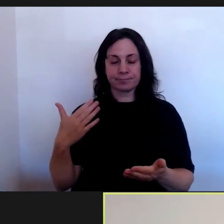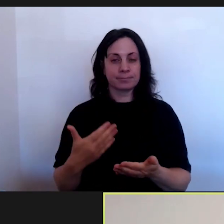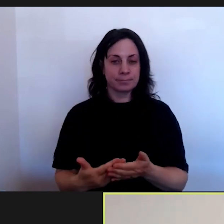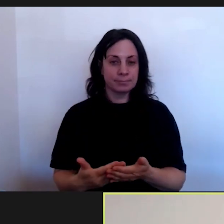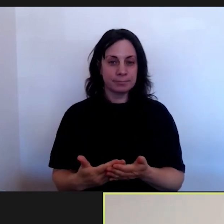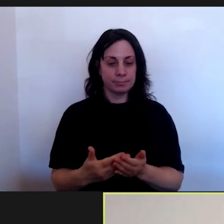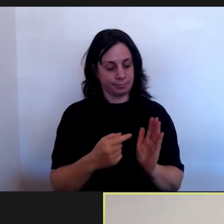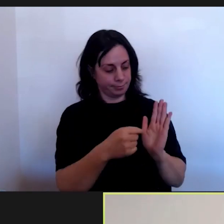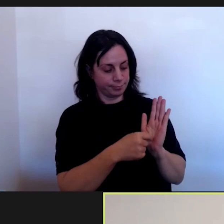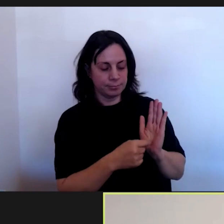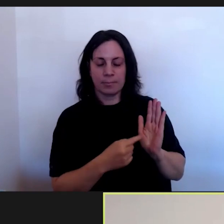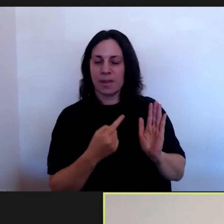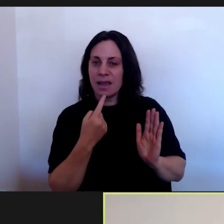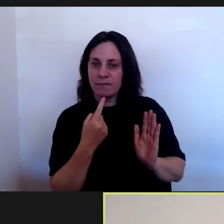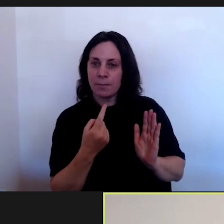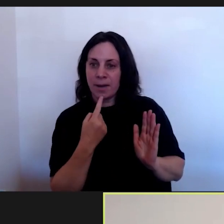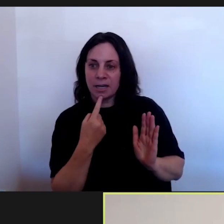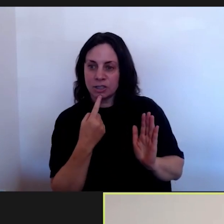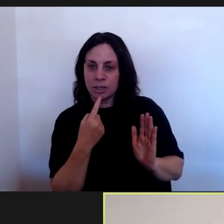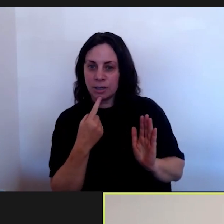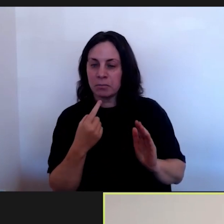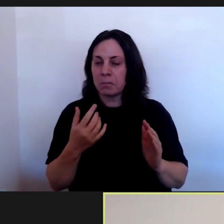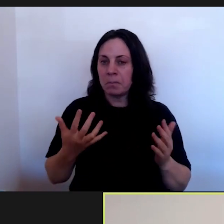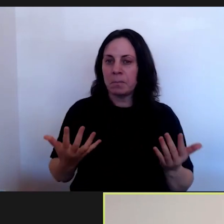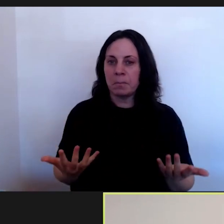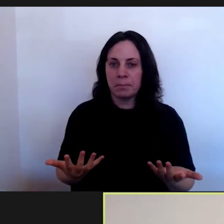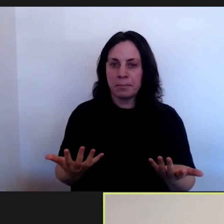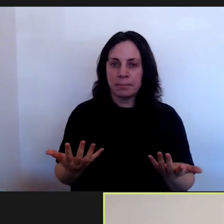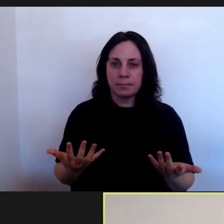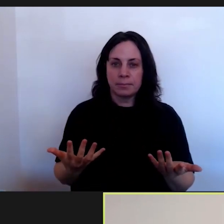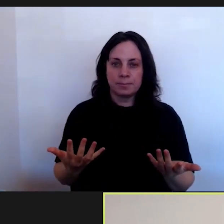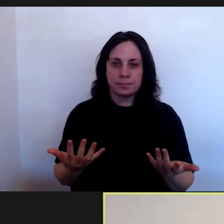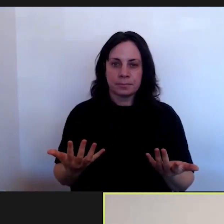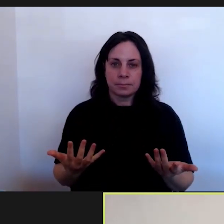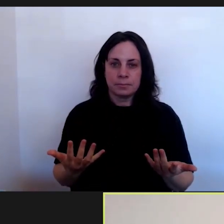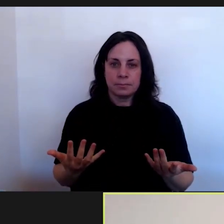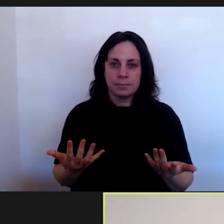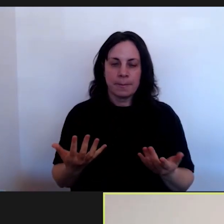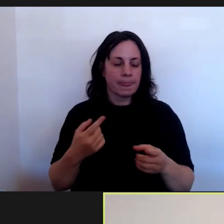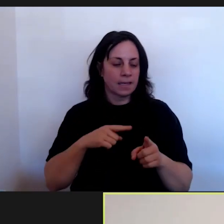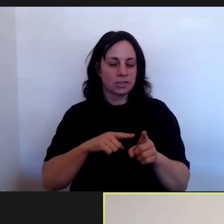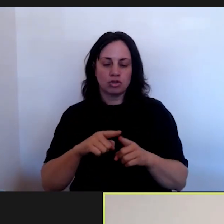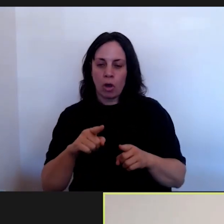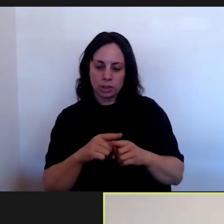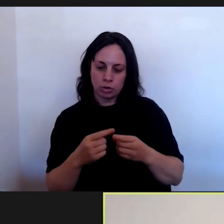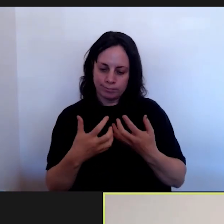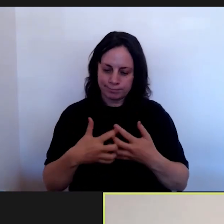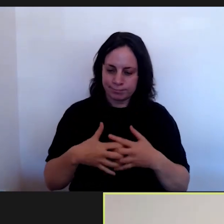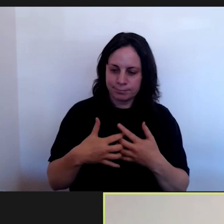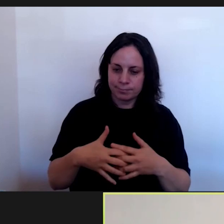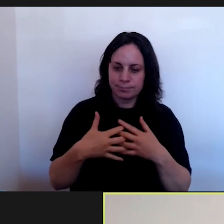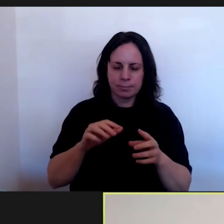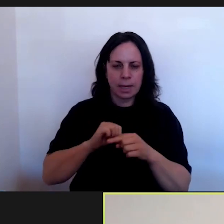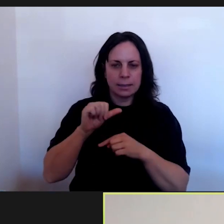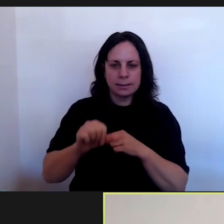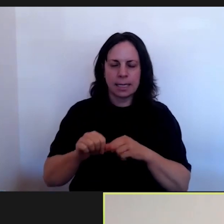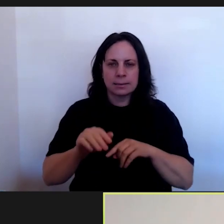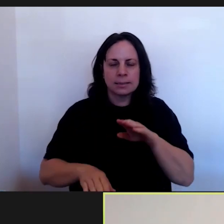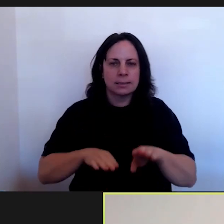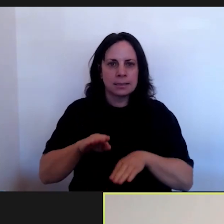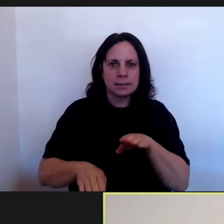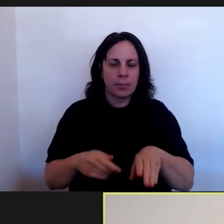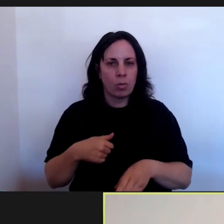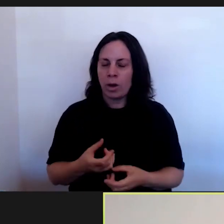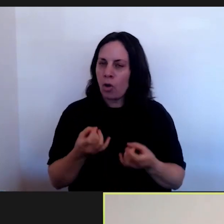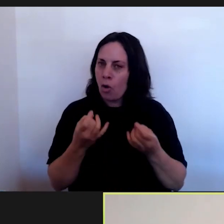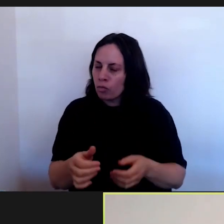saying, so what? We want to actually now figure out what are the next steps, not again asking people what the barriers. We know what the barriers are.